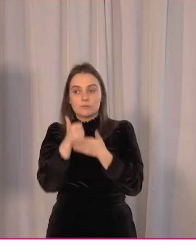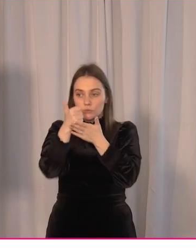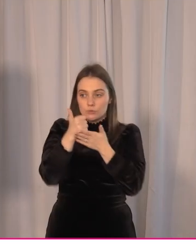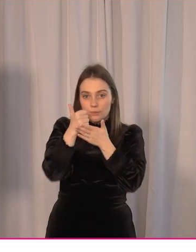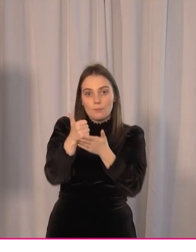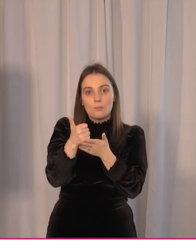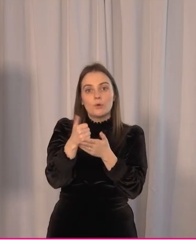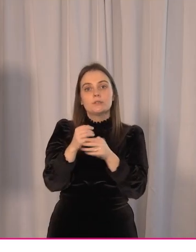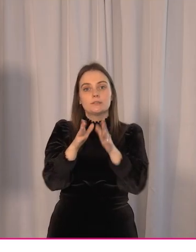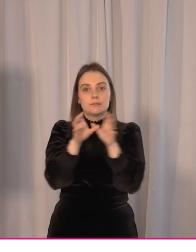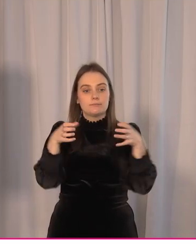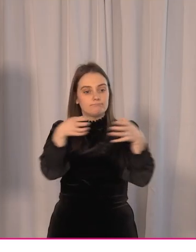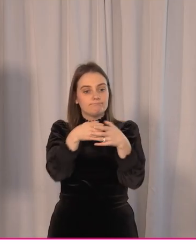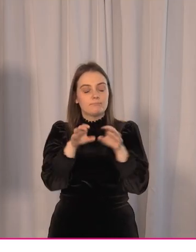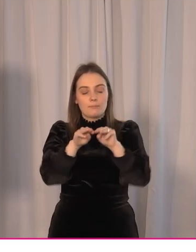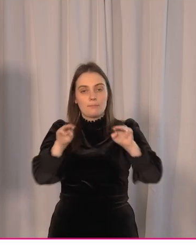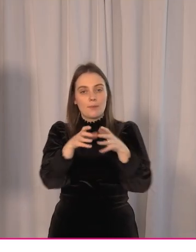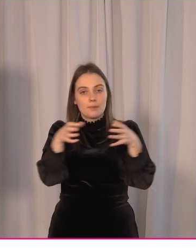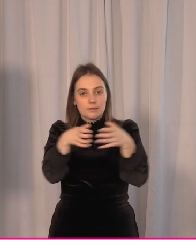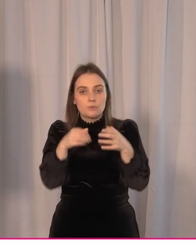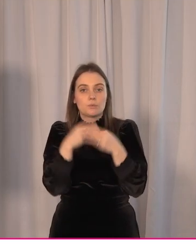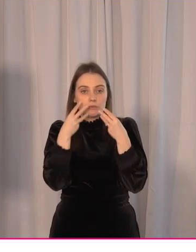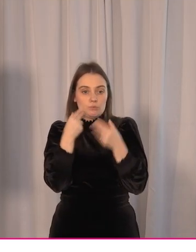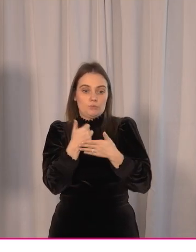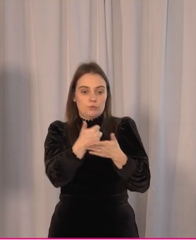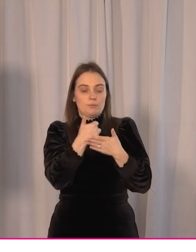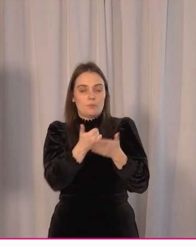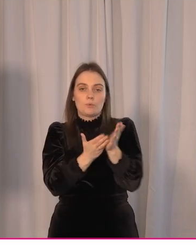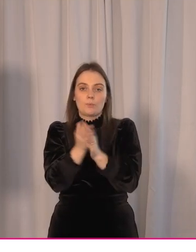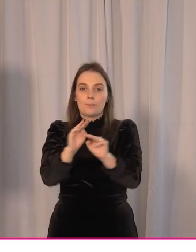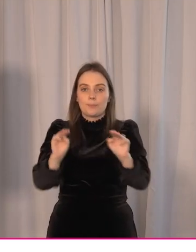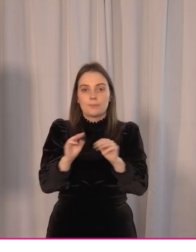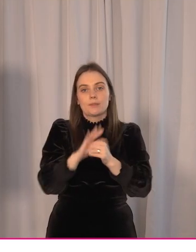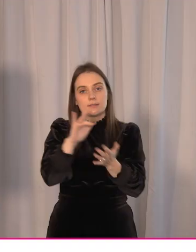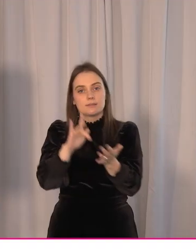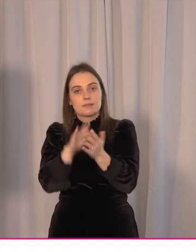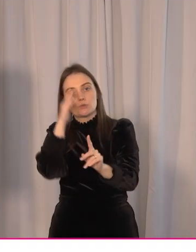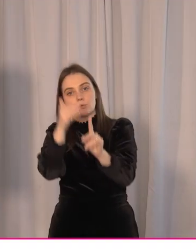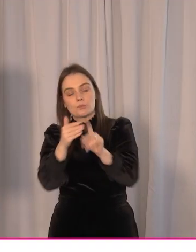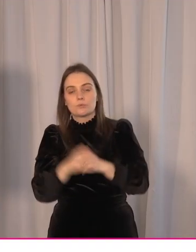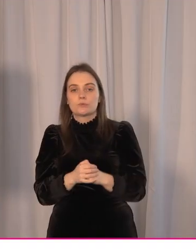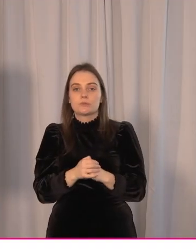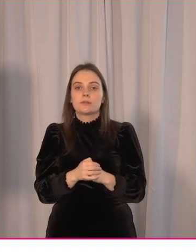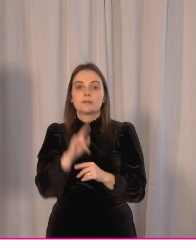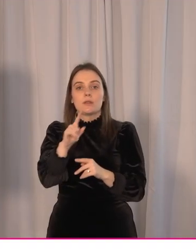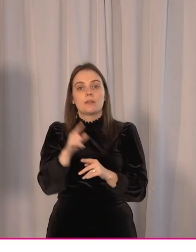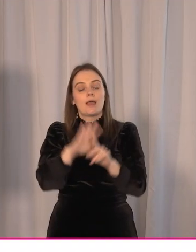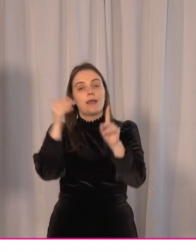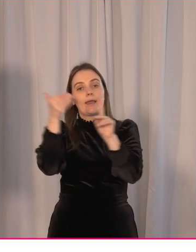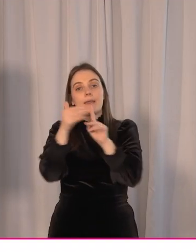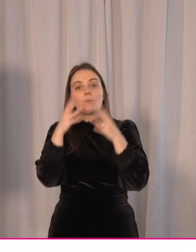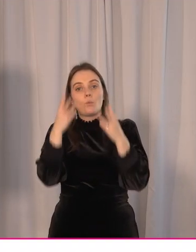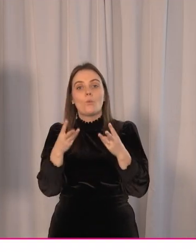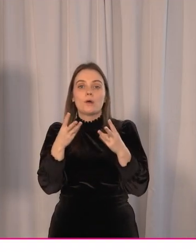with regard to their sexual health. And then finally, as a principle, is really the ambition to widen